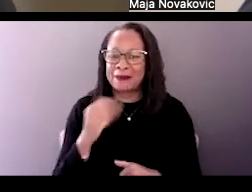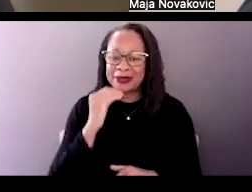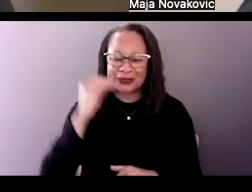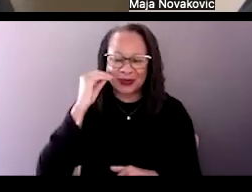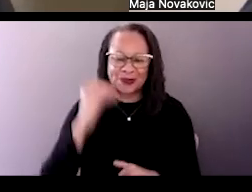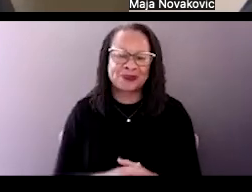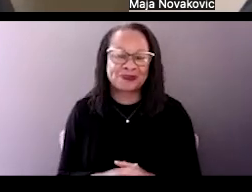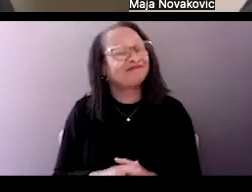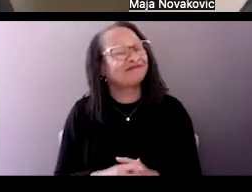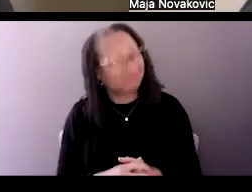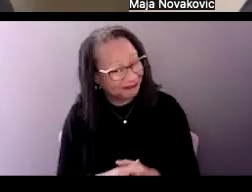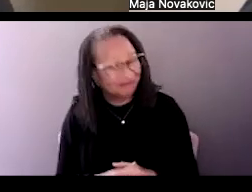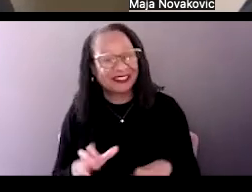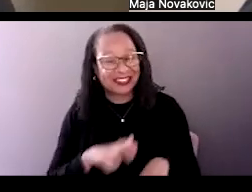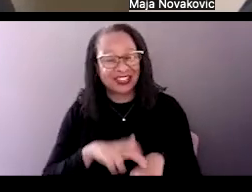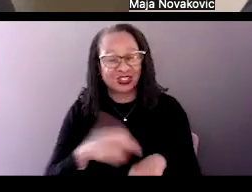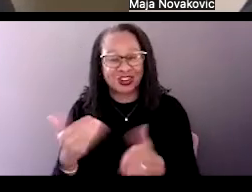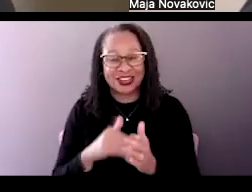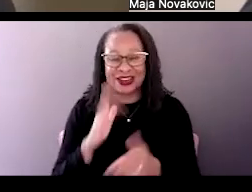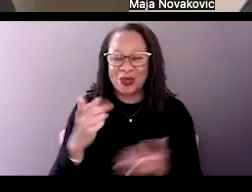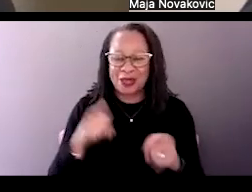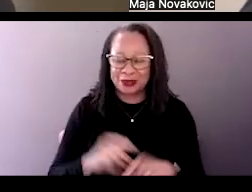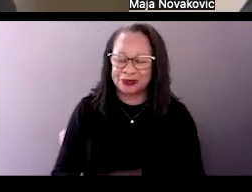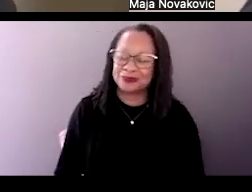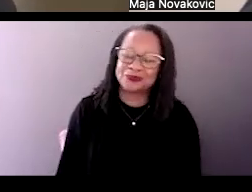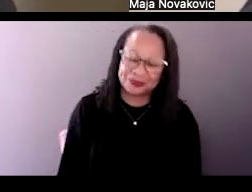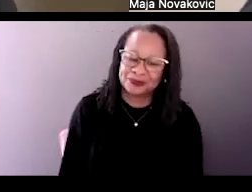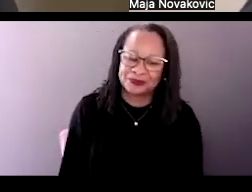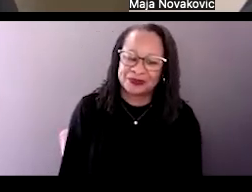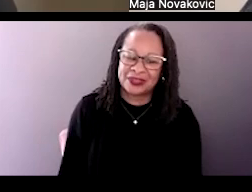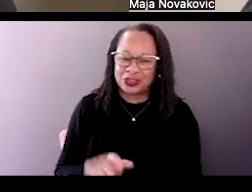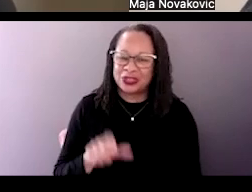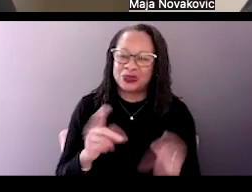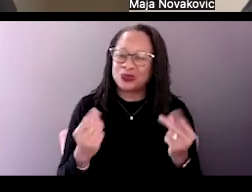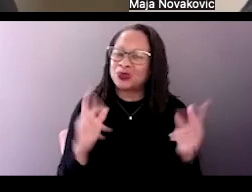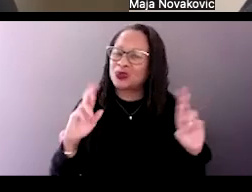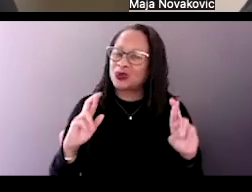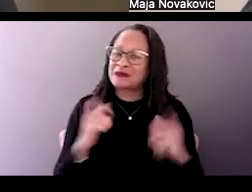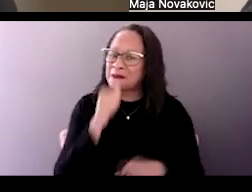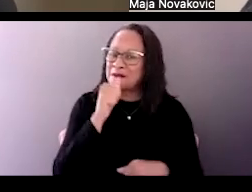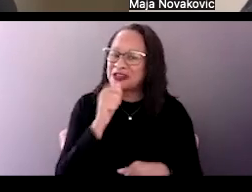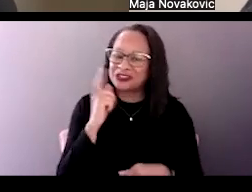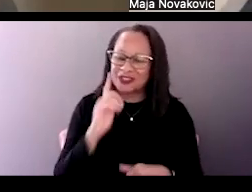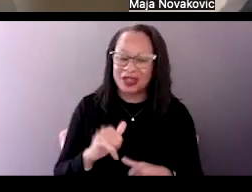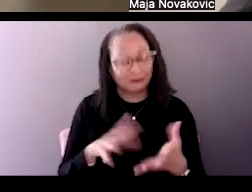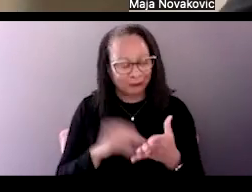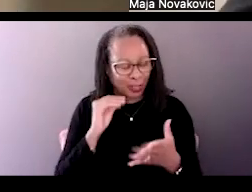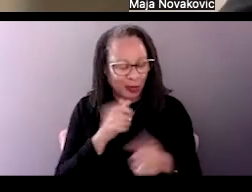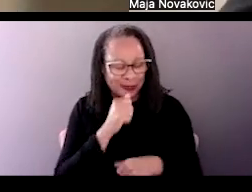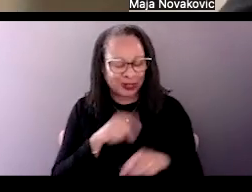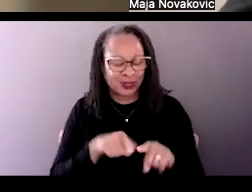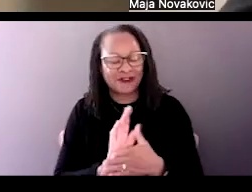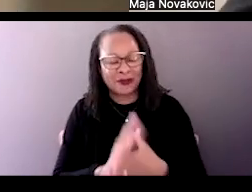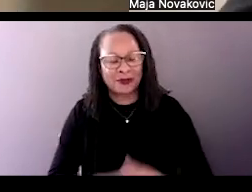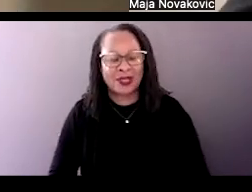So exactly. It'll happen. You just need to cross those fingers and be patient. Yeah, Um,